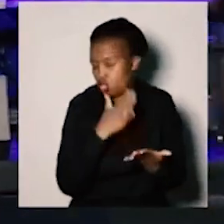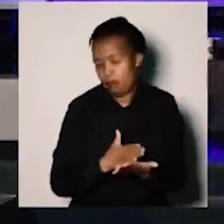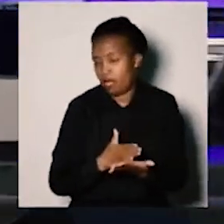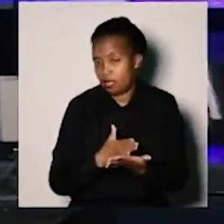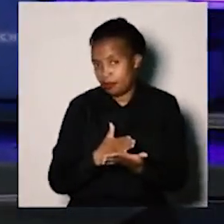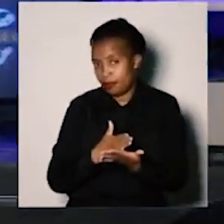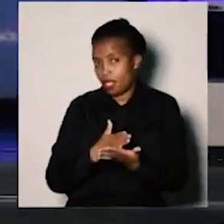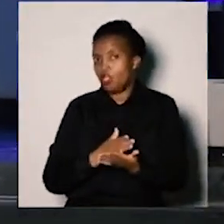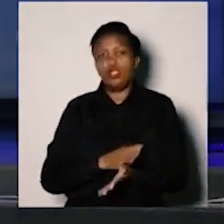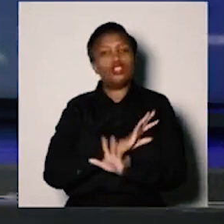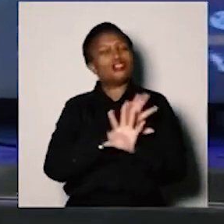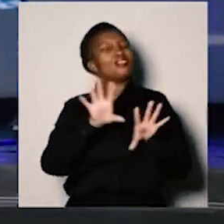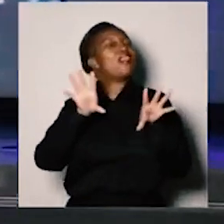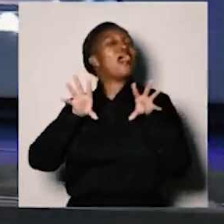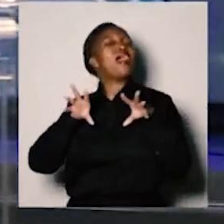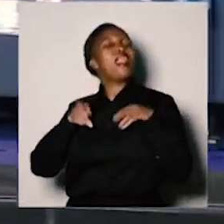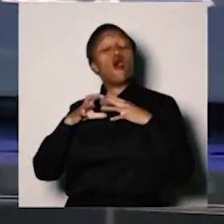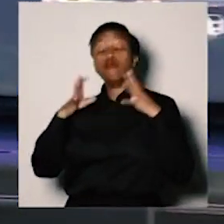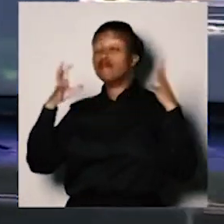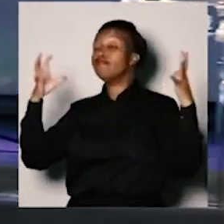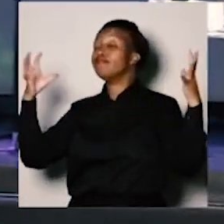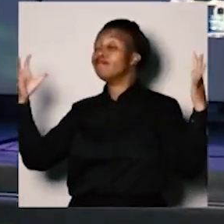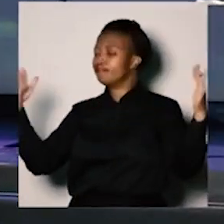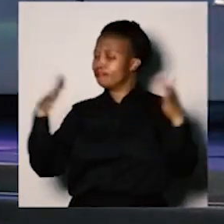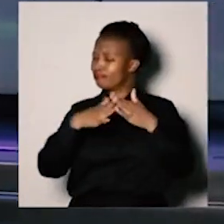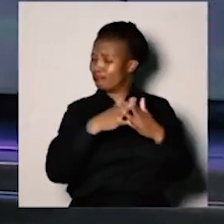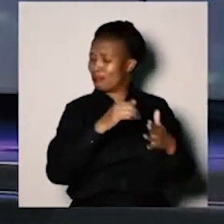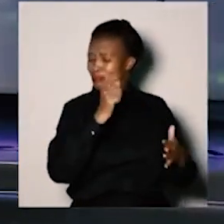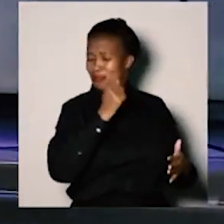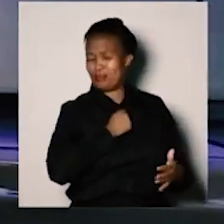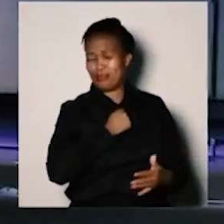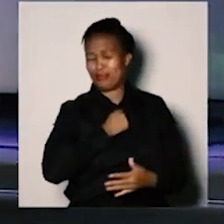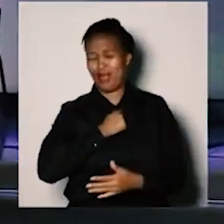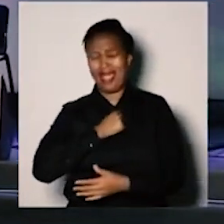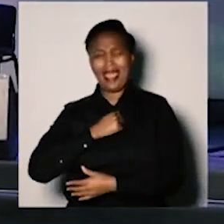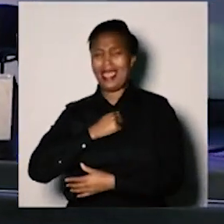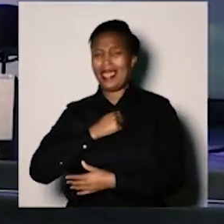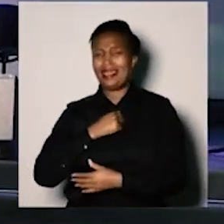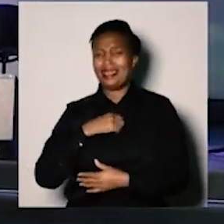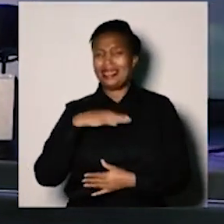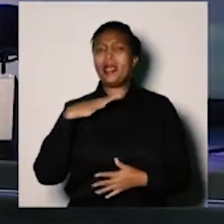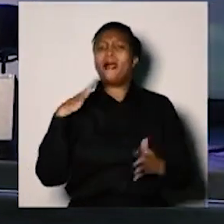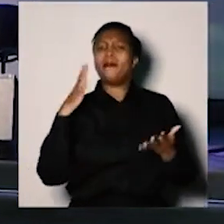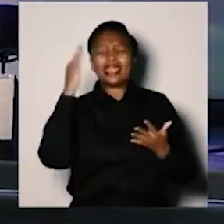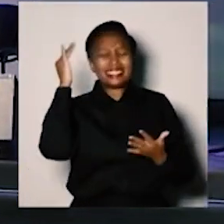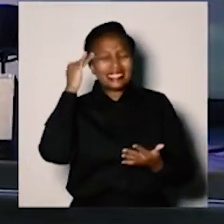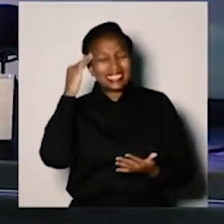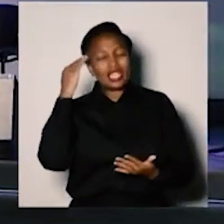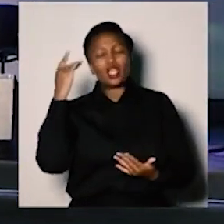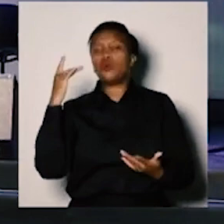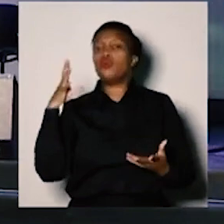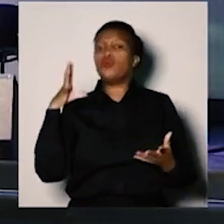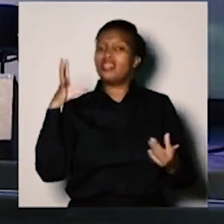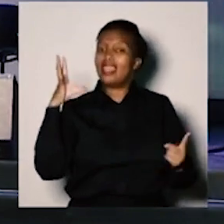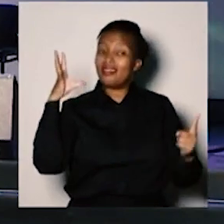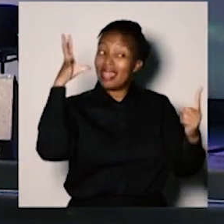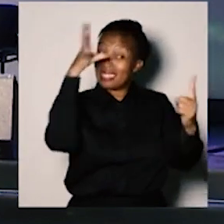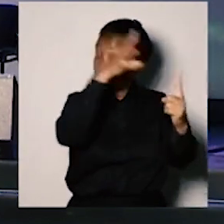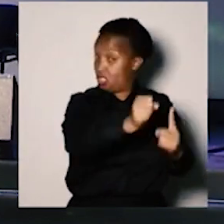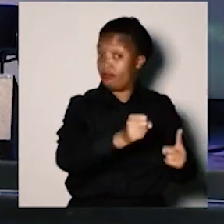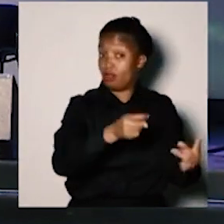So let's not let our large churches fool us. There's still a lot of people out there that have not been reached by the